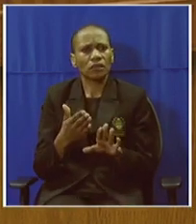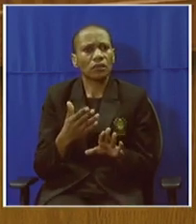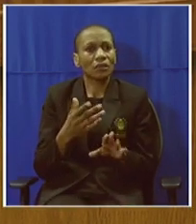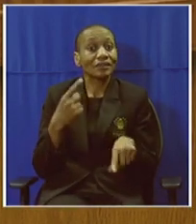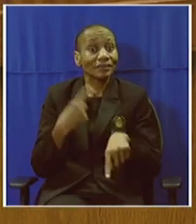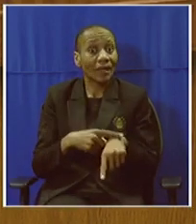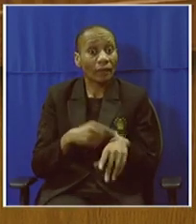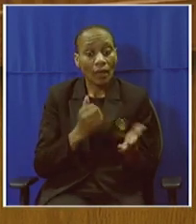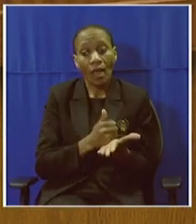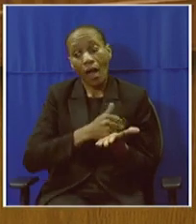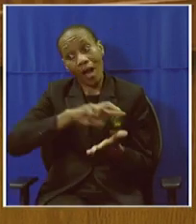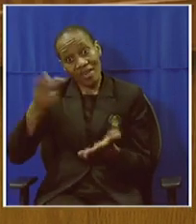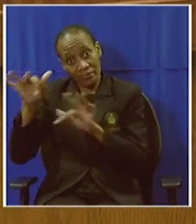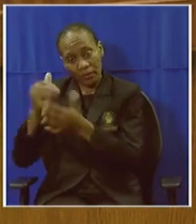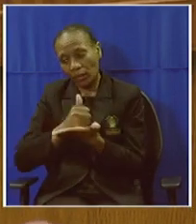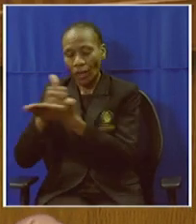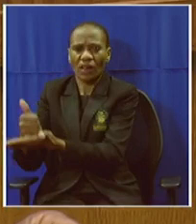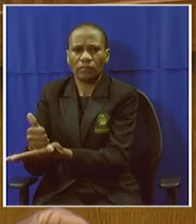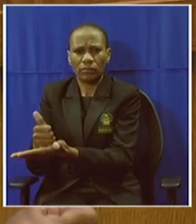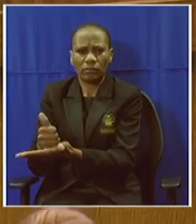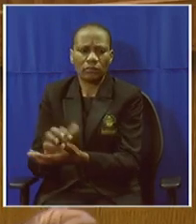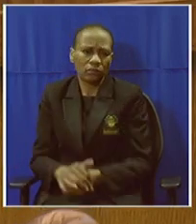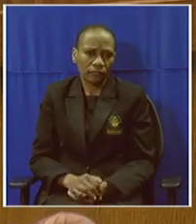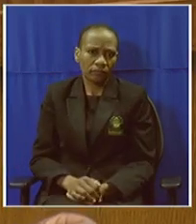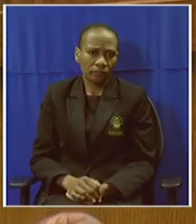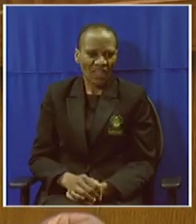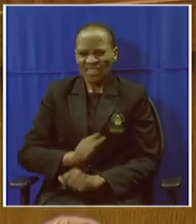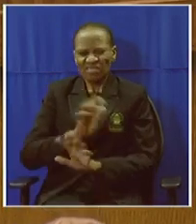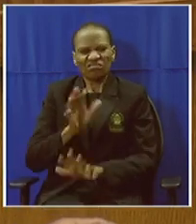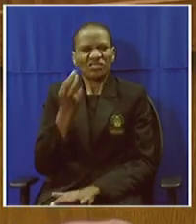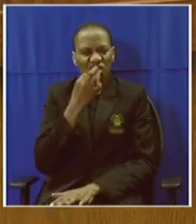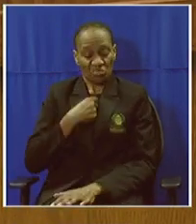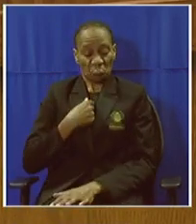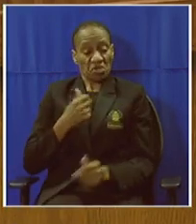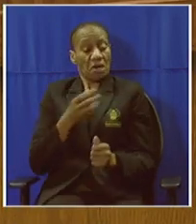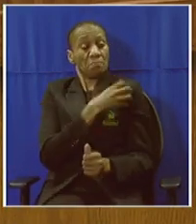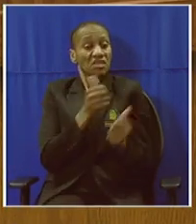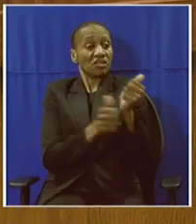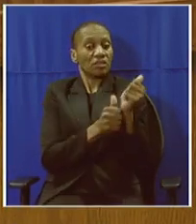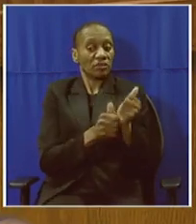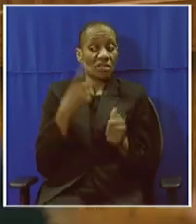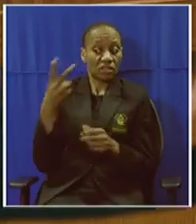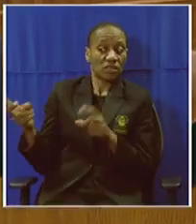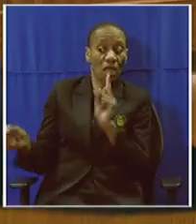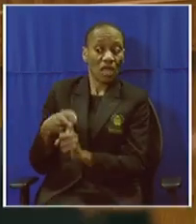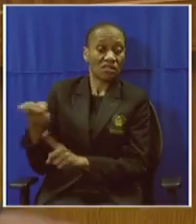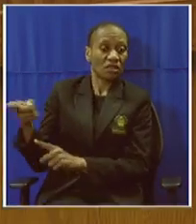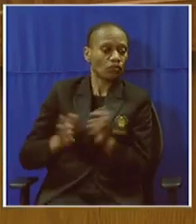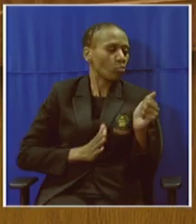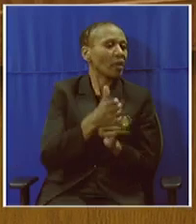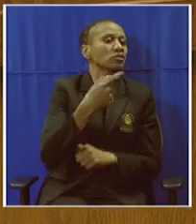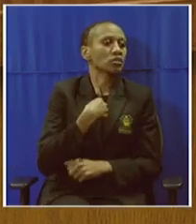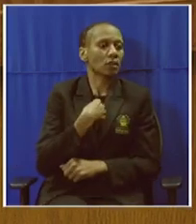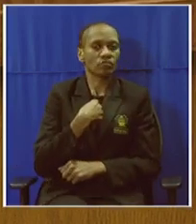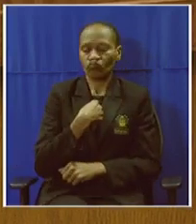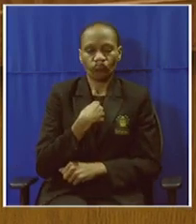people. She did not say that I am the deputy minister, I'm passing. People are there,